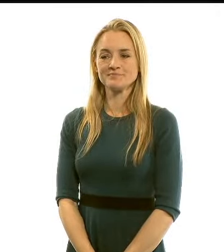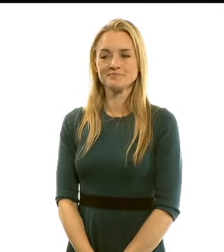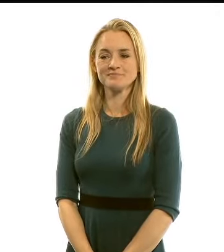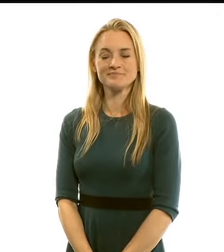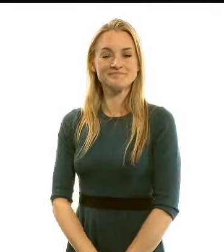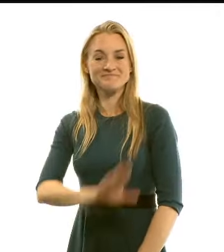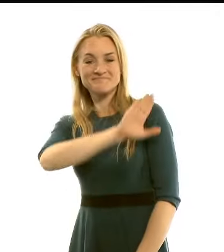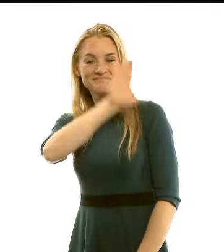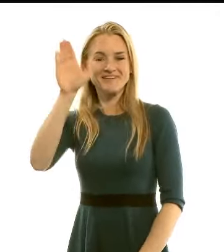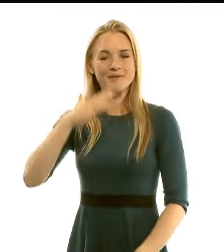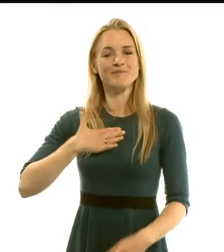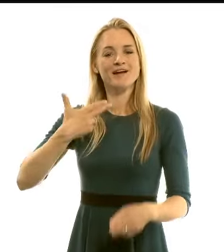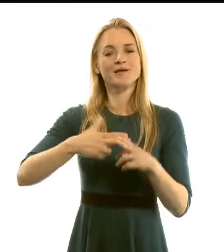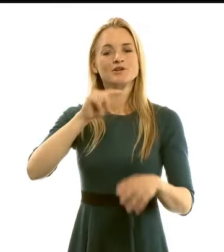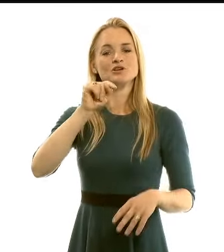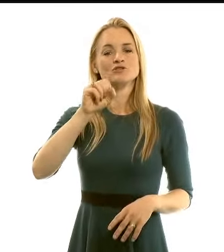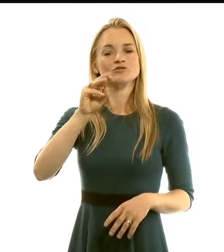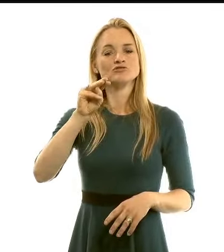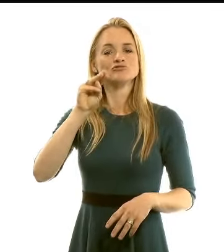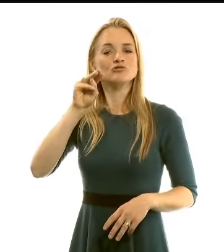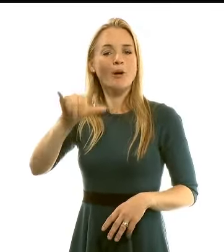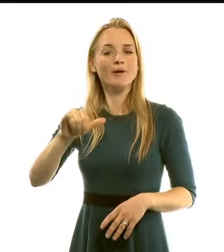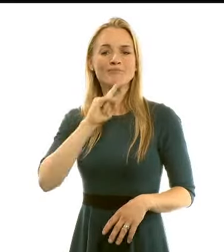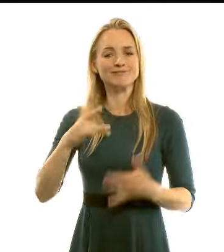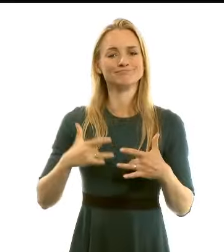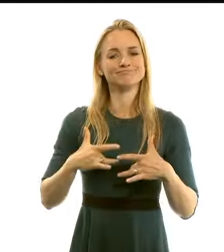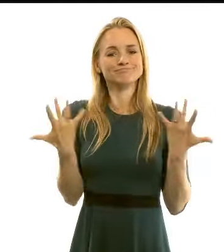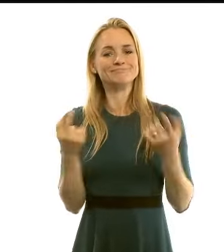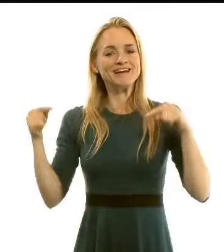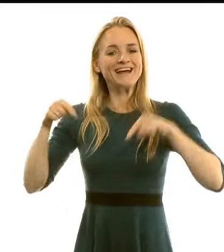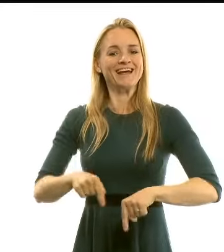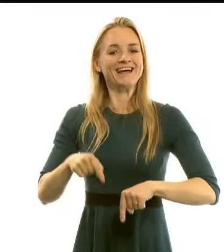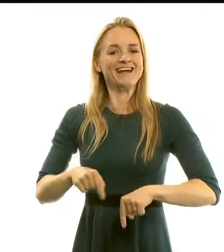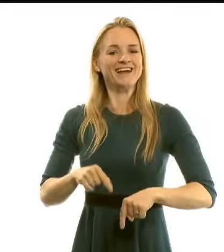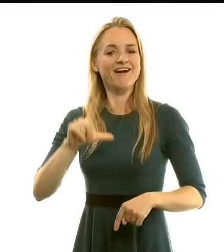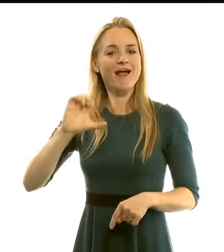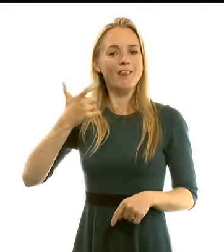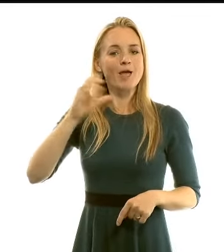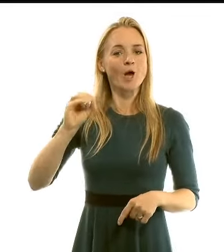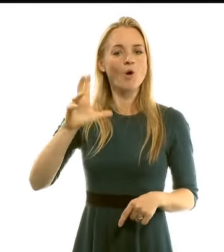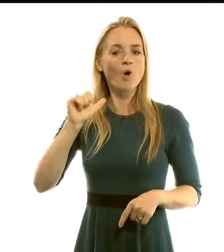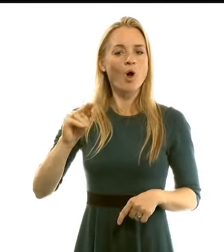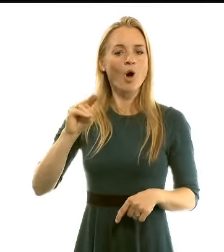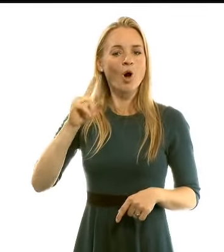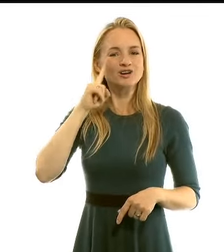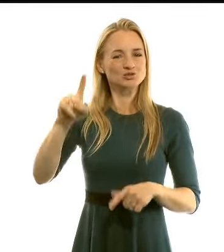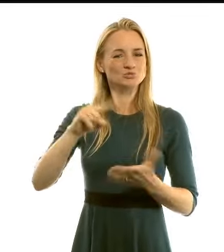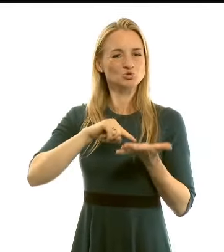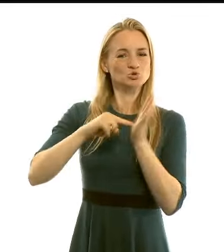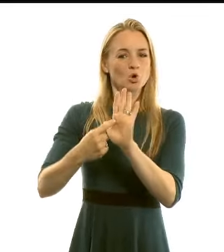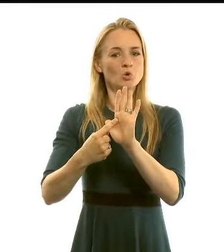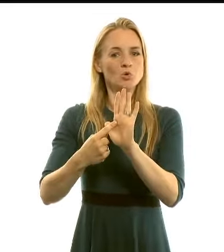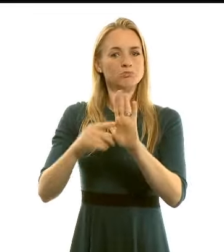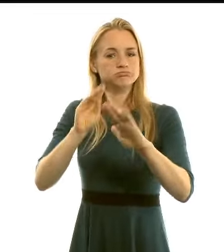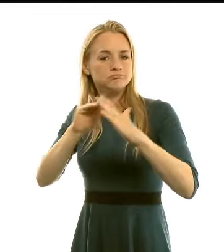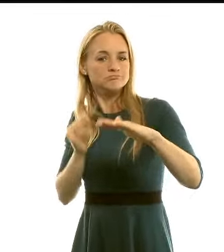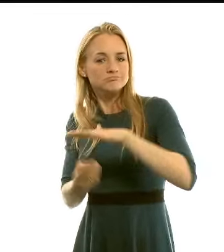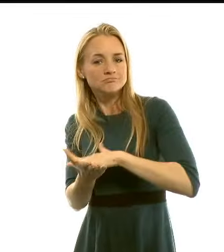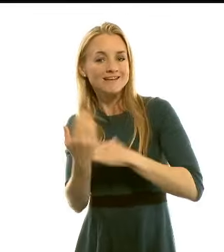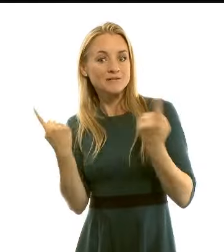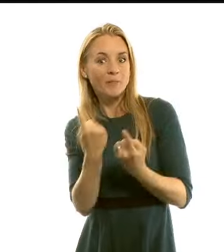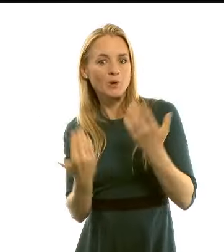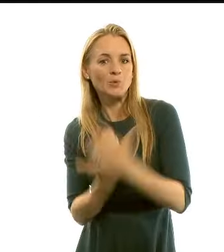Hi there, I'm Tommy Andreasen, and I'm so happy to be here at LegoCon to give you an exclusive look at something new. This year's season is probably the most